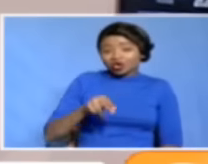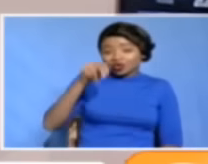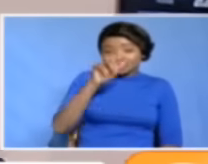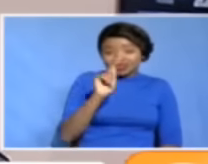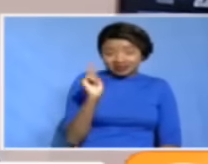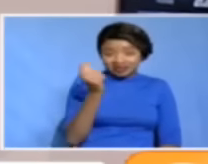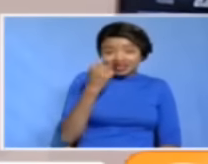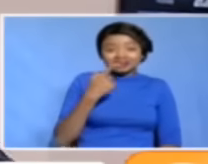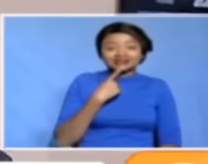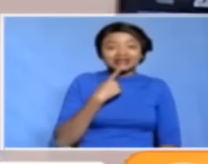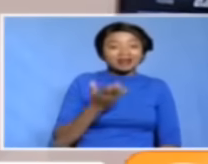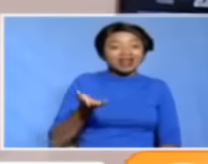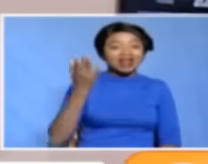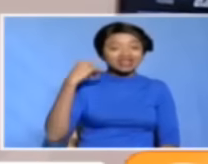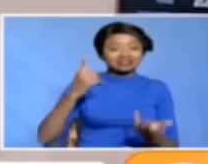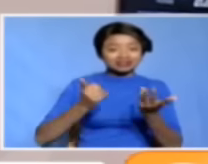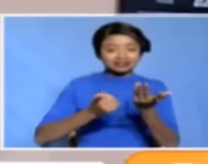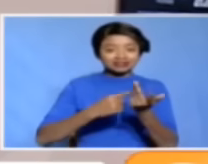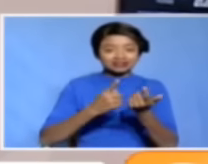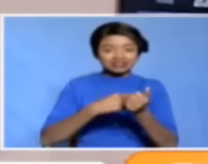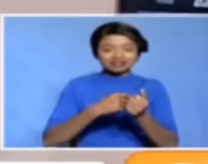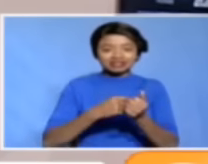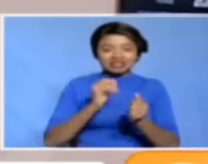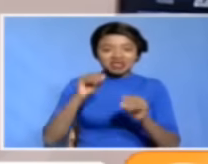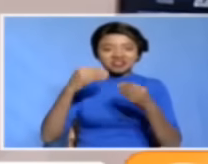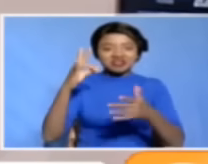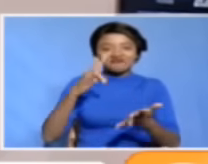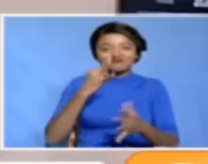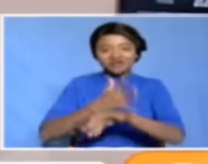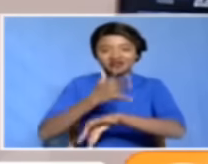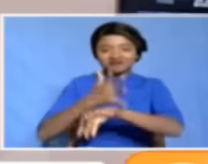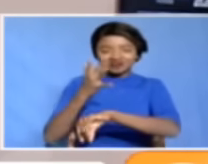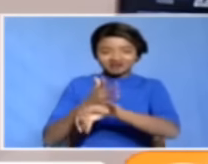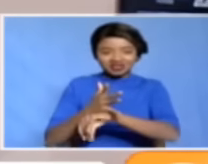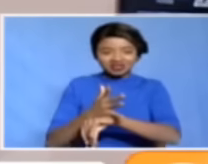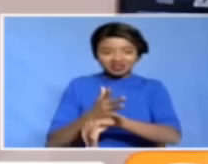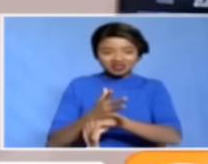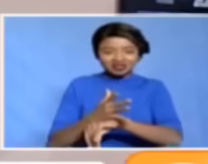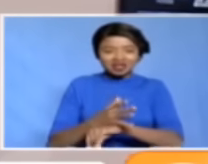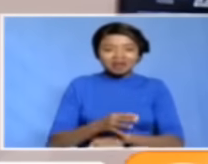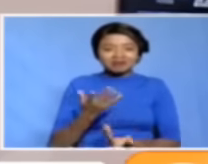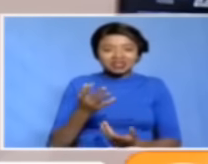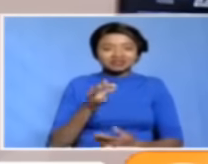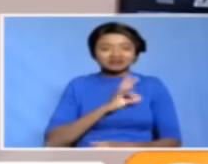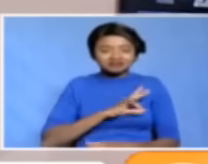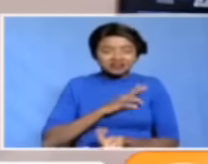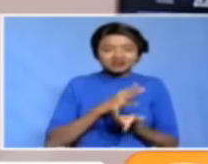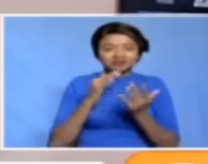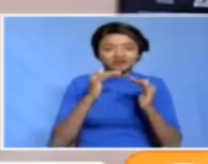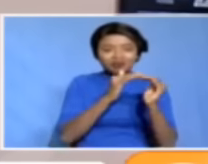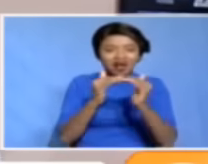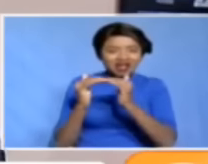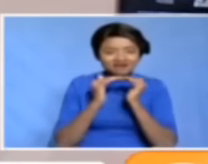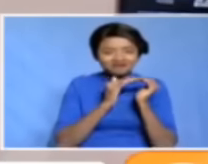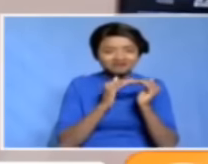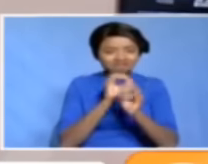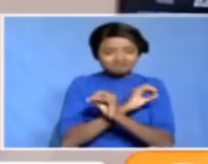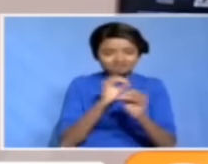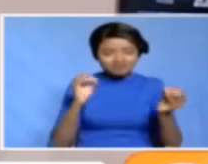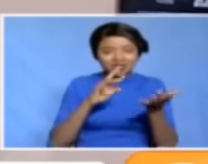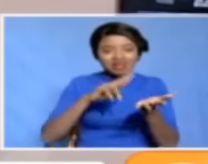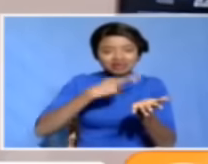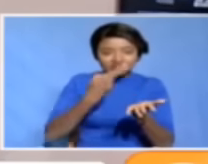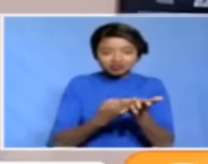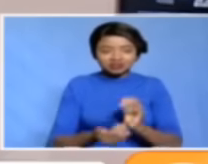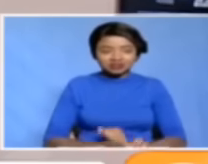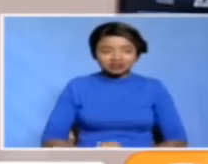last census. You had this uproar a while back, thereby benefiting from unfair or undeserved resource allocation. You had this from and Central Kenya